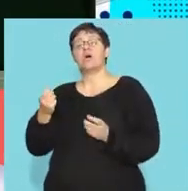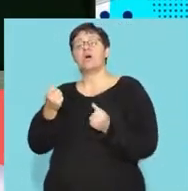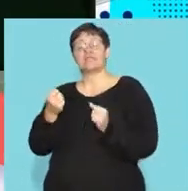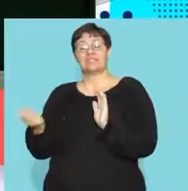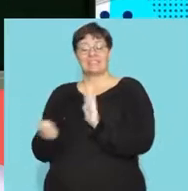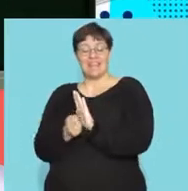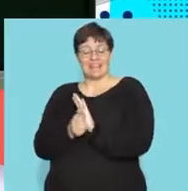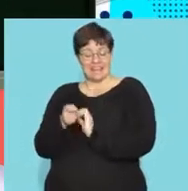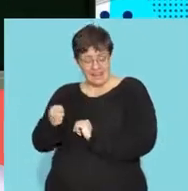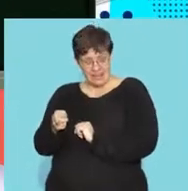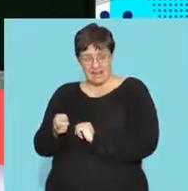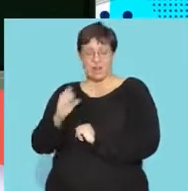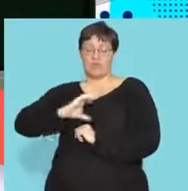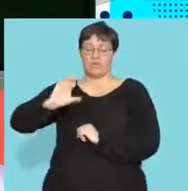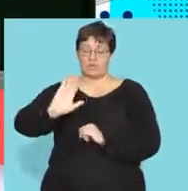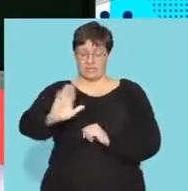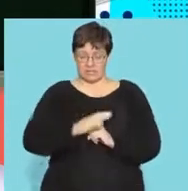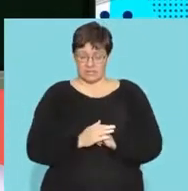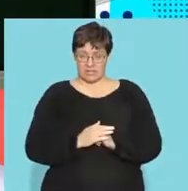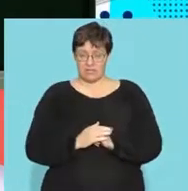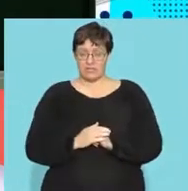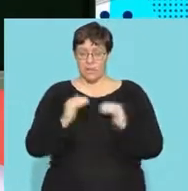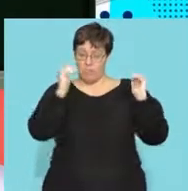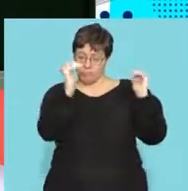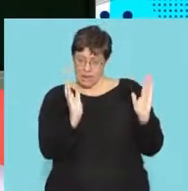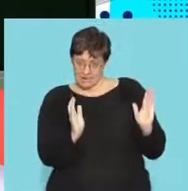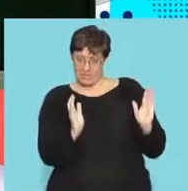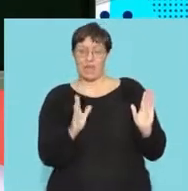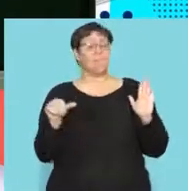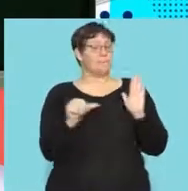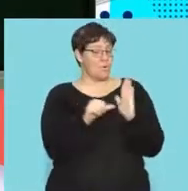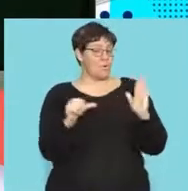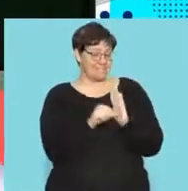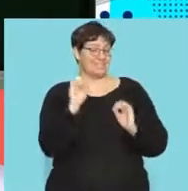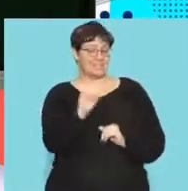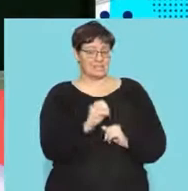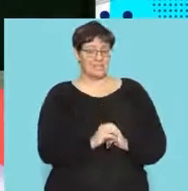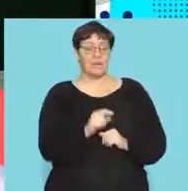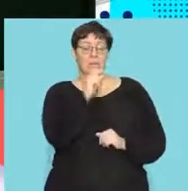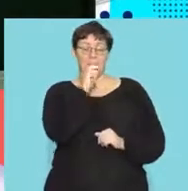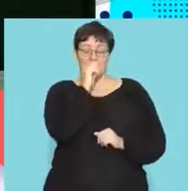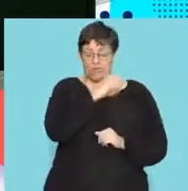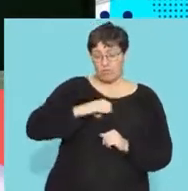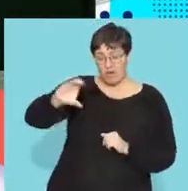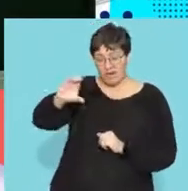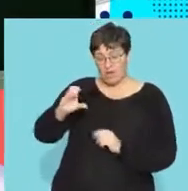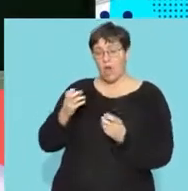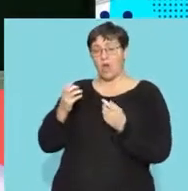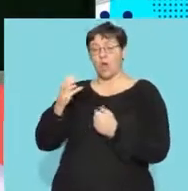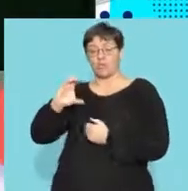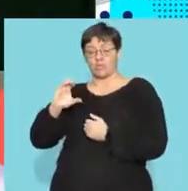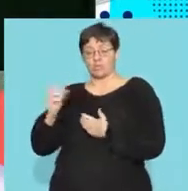sales. Therefore, my operation in my bracket is critical. I'm crediting my cost of